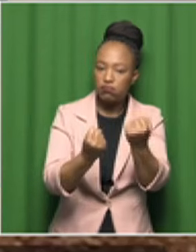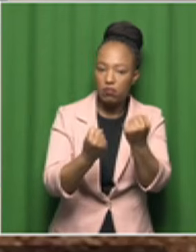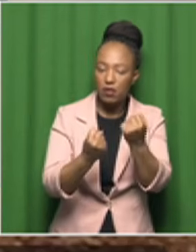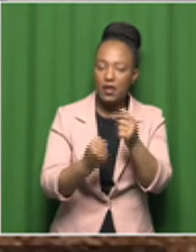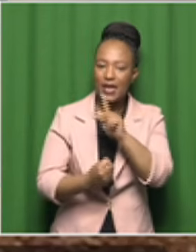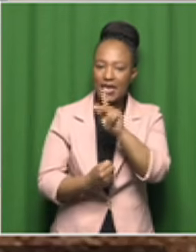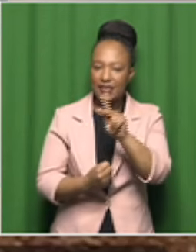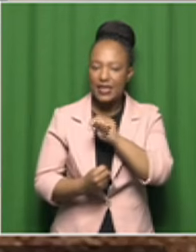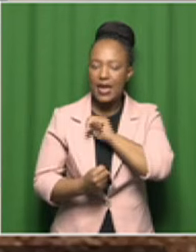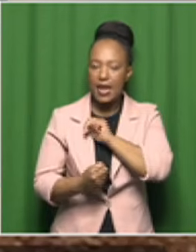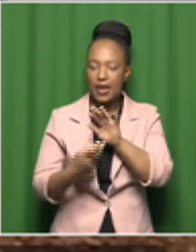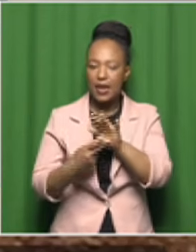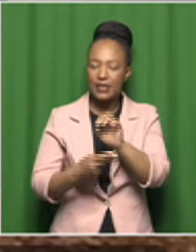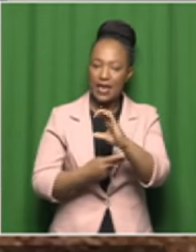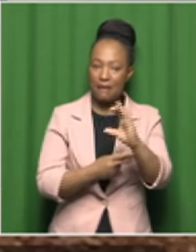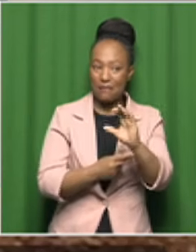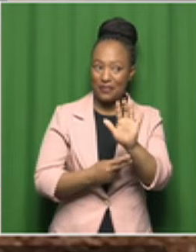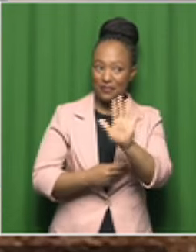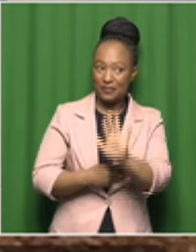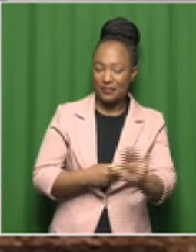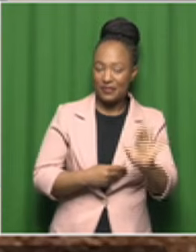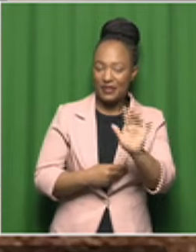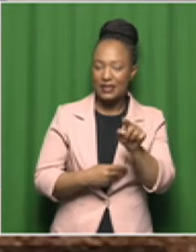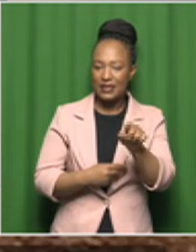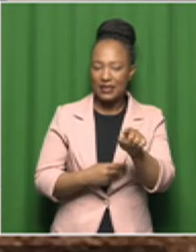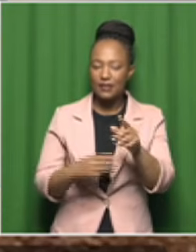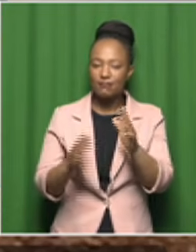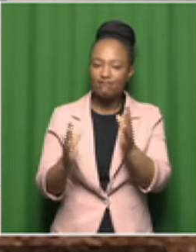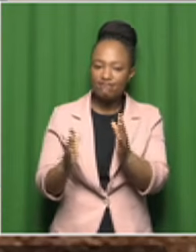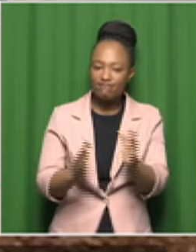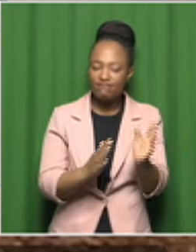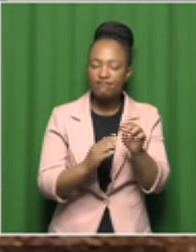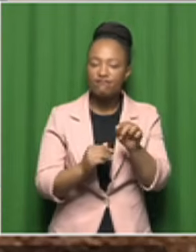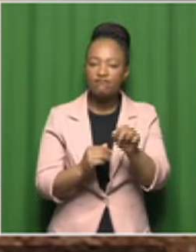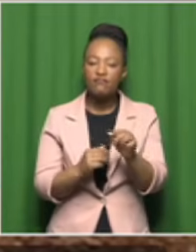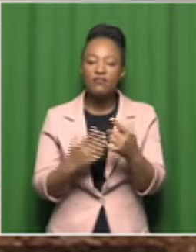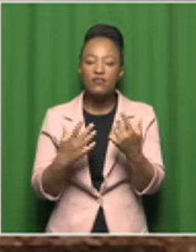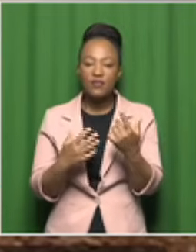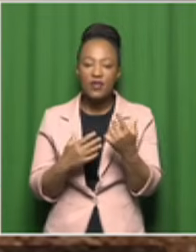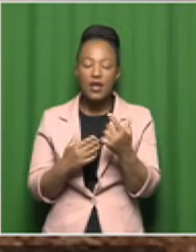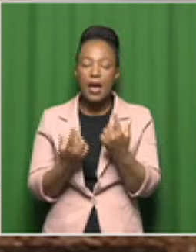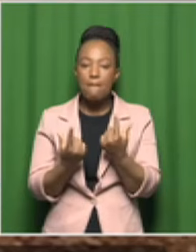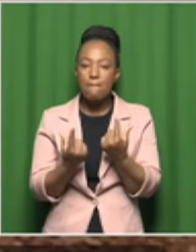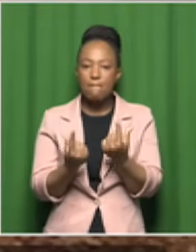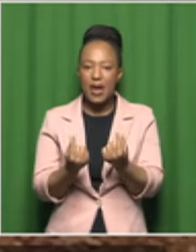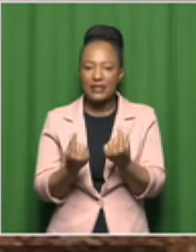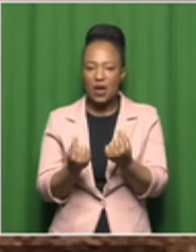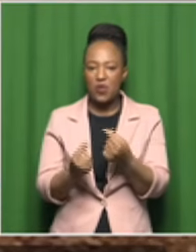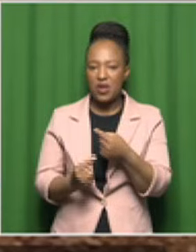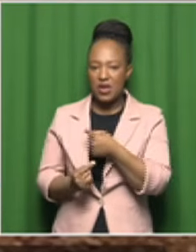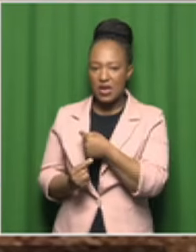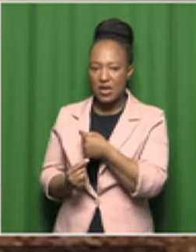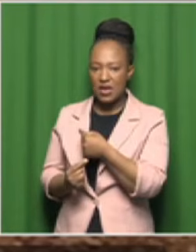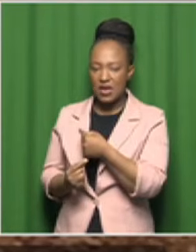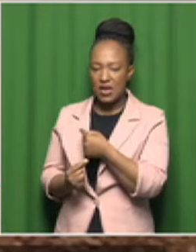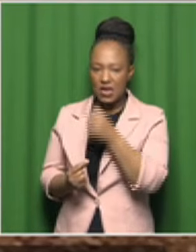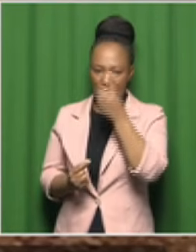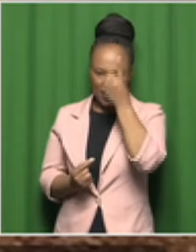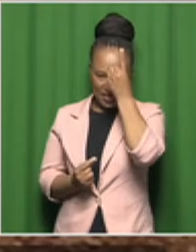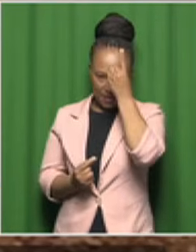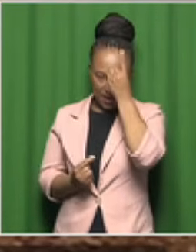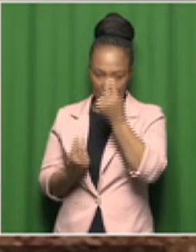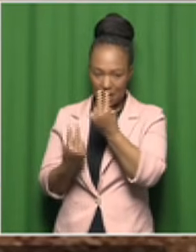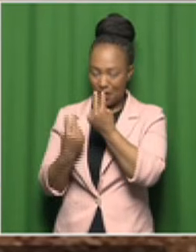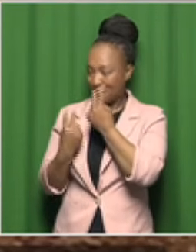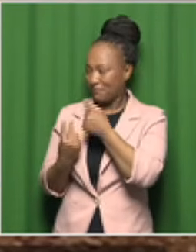KZN and Eastern Cape this morning. Now, just away from the snow, we saw this yesterday. This is Pinetown, just outside Durban. Have a look at this. This is